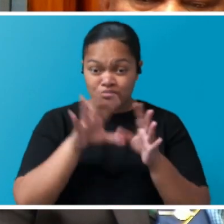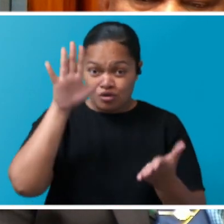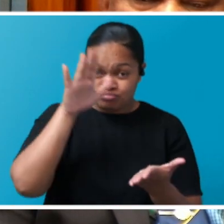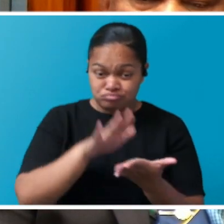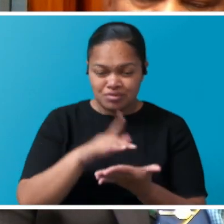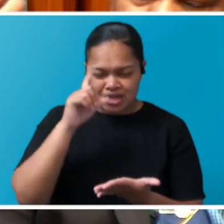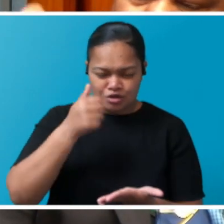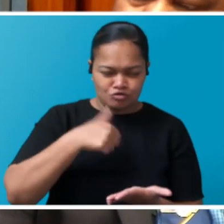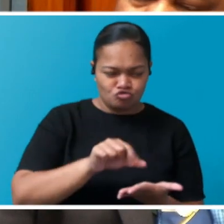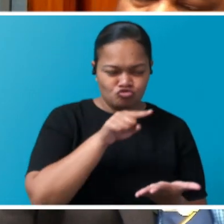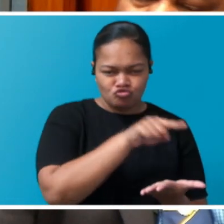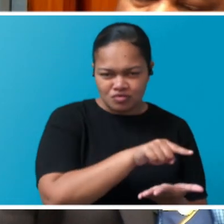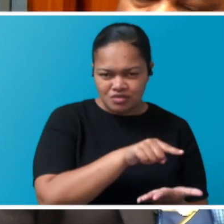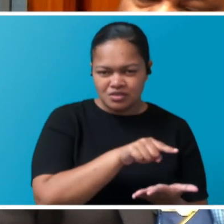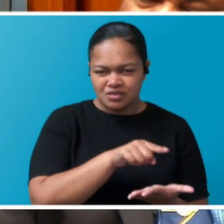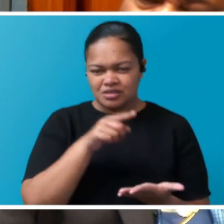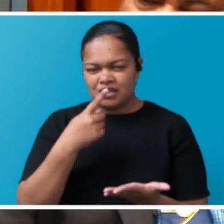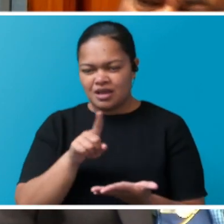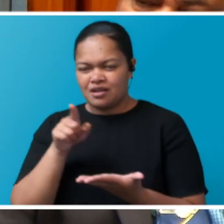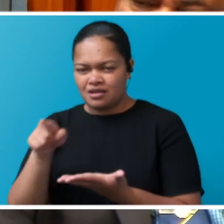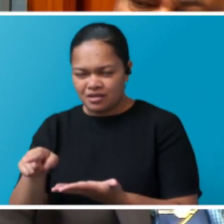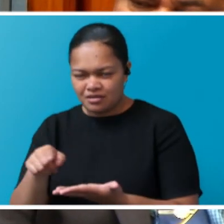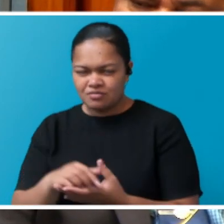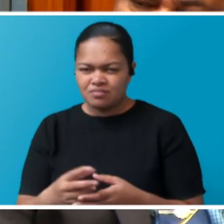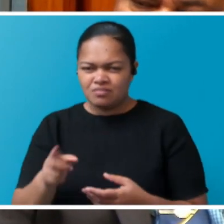of maximizing some of the current